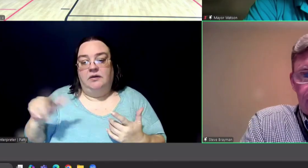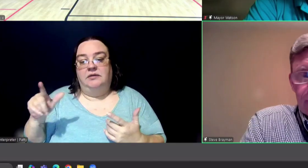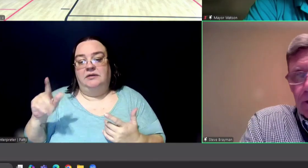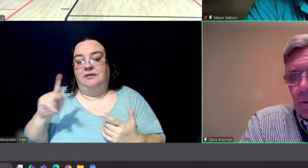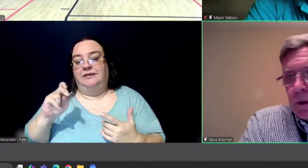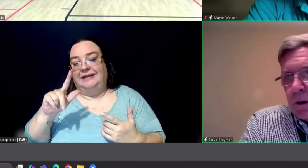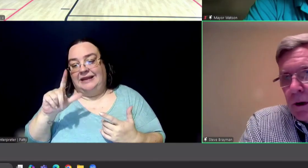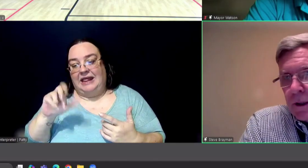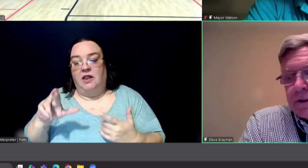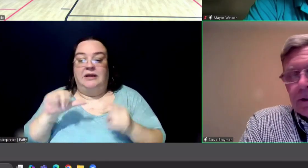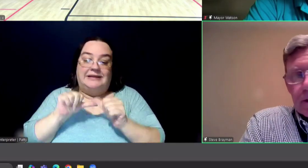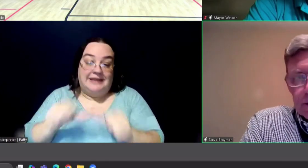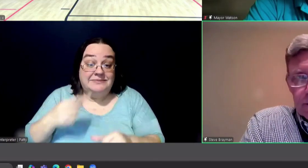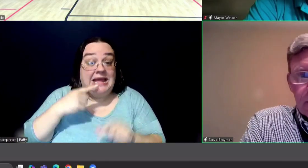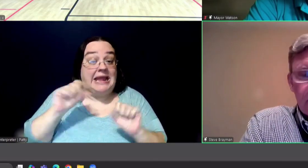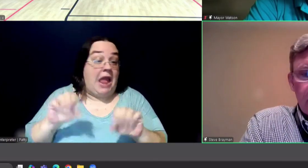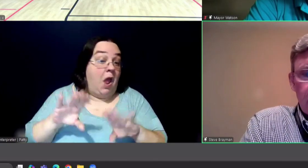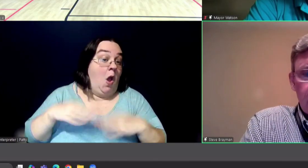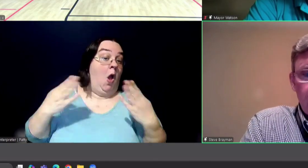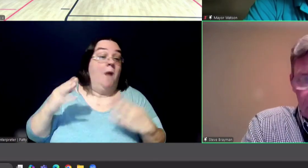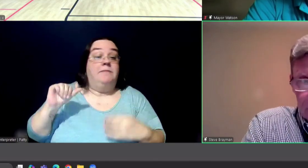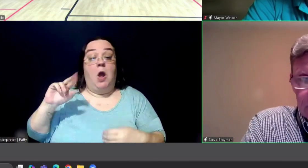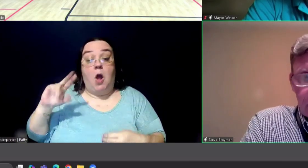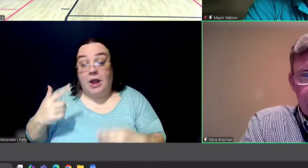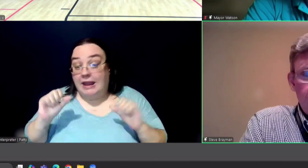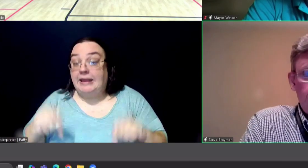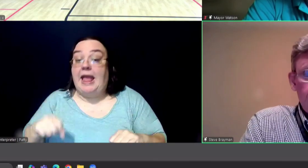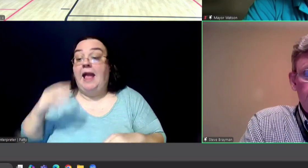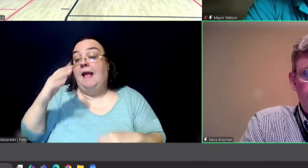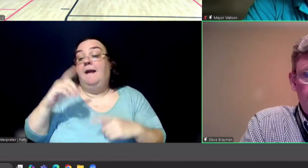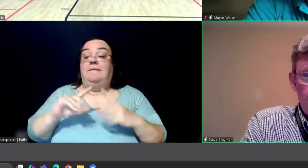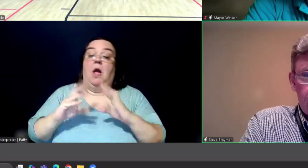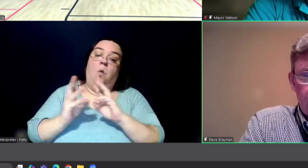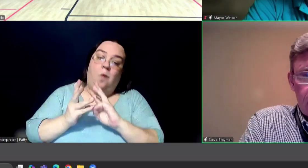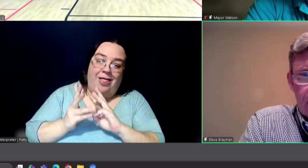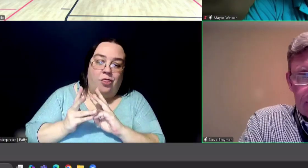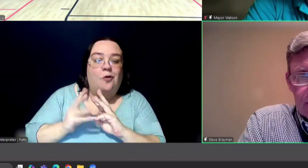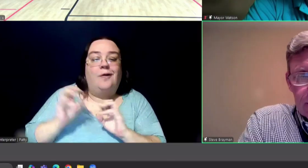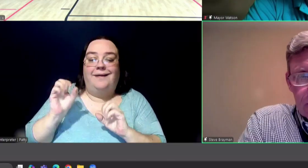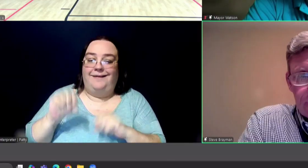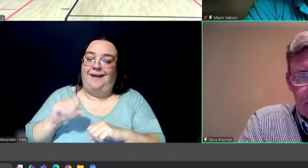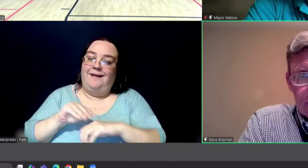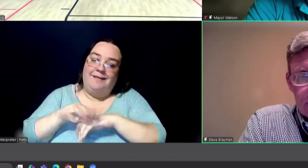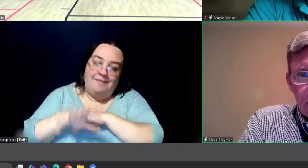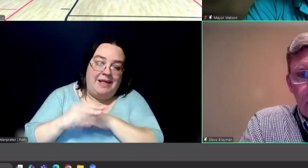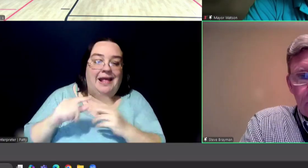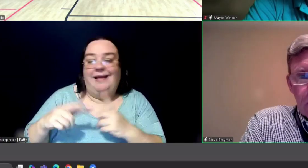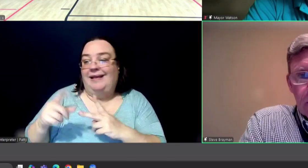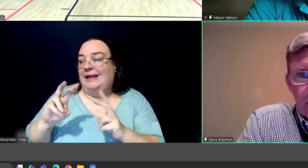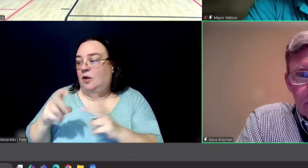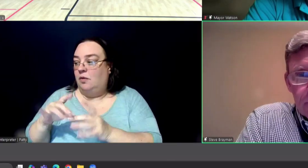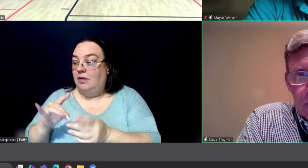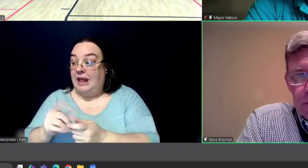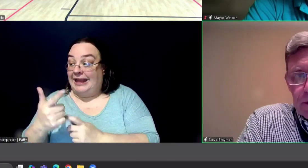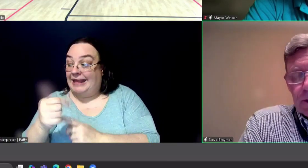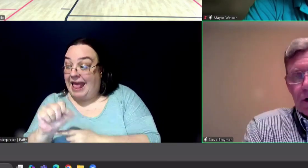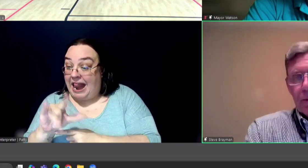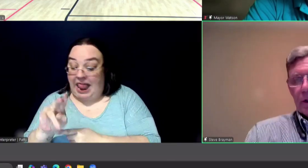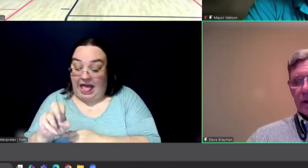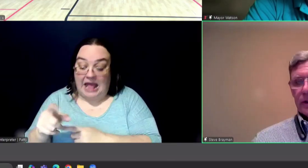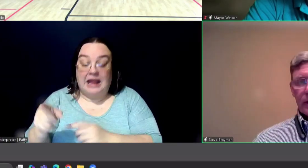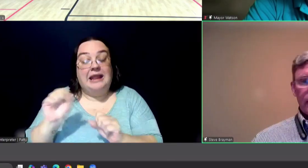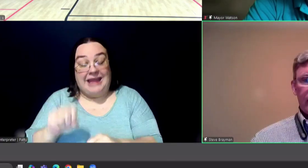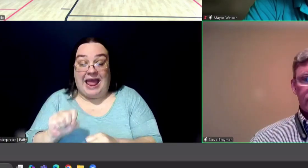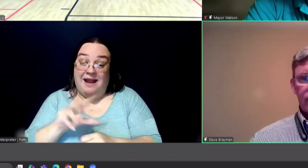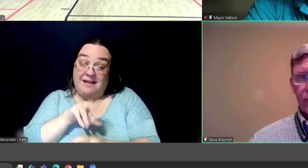they can have it open in August. It does, the weather could be a factor, and this gas line could be a factor. But I'm certainly